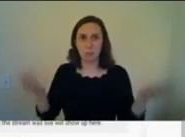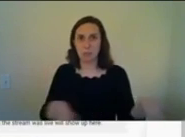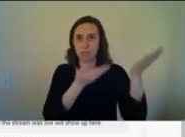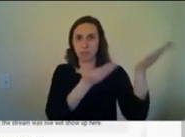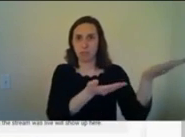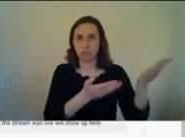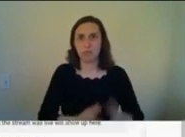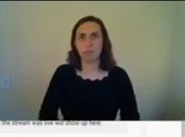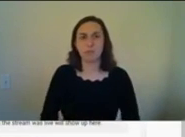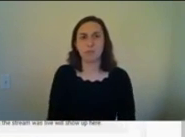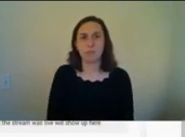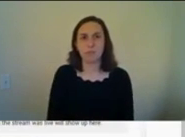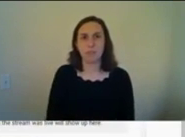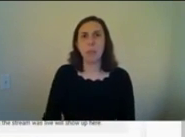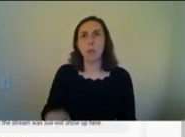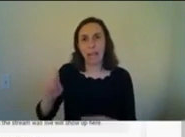and add